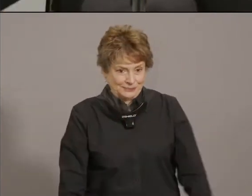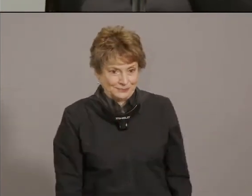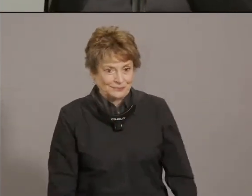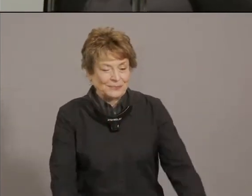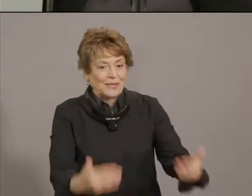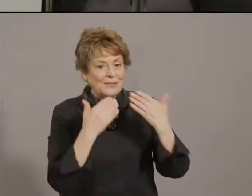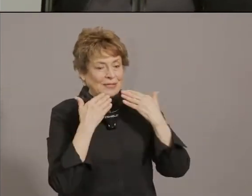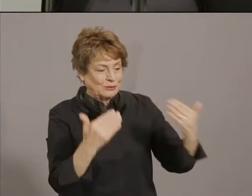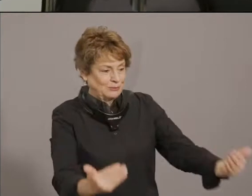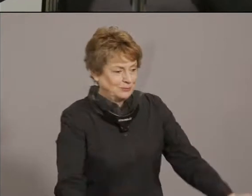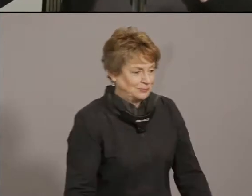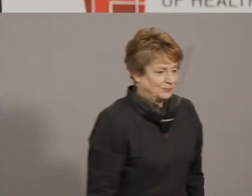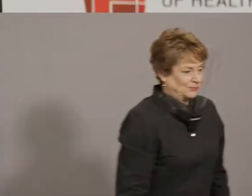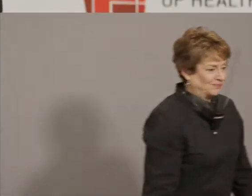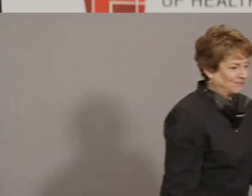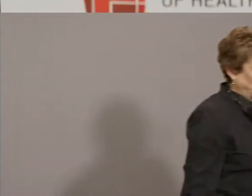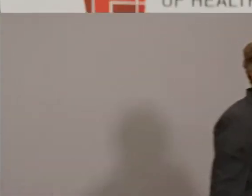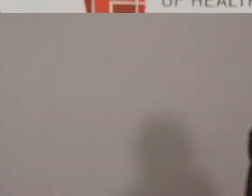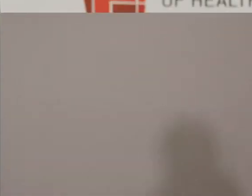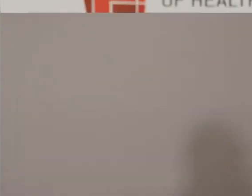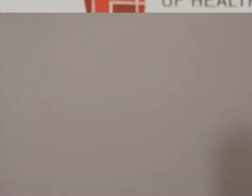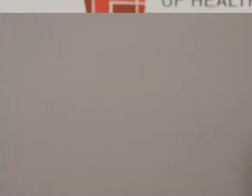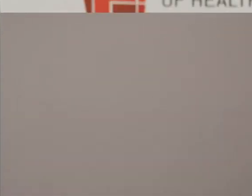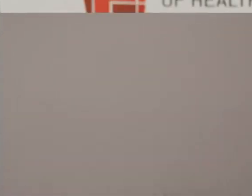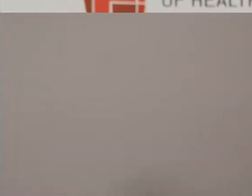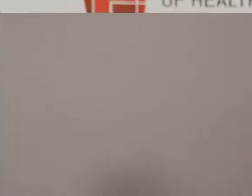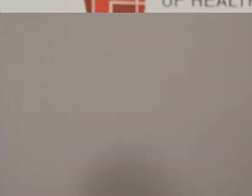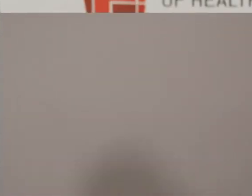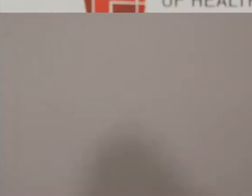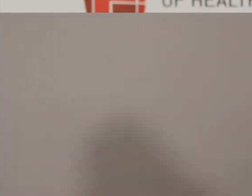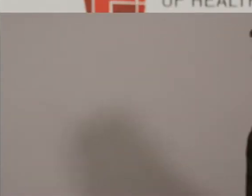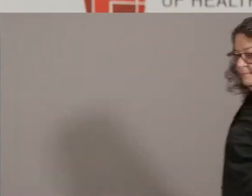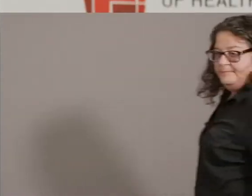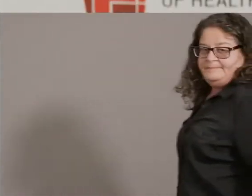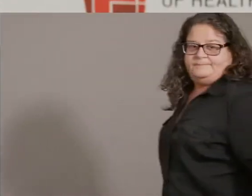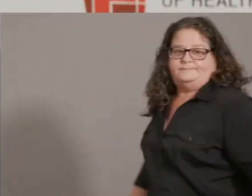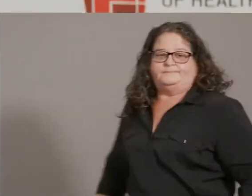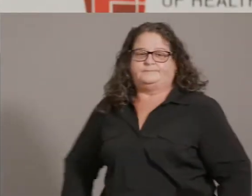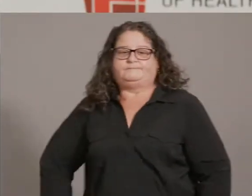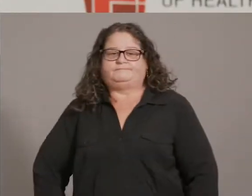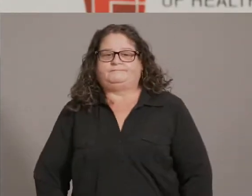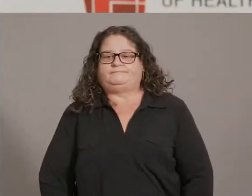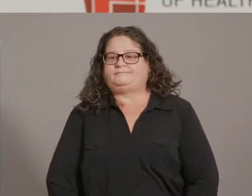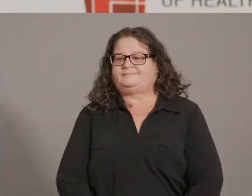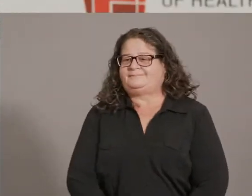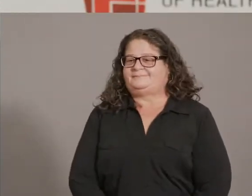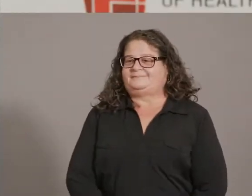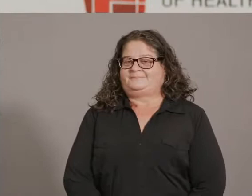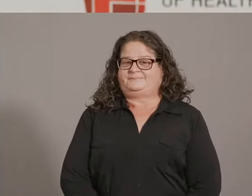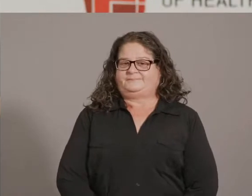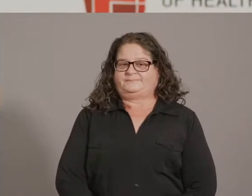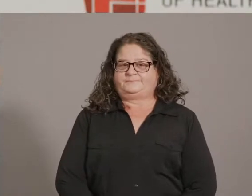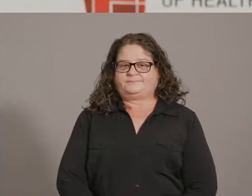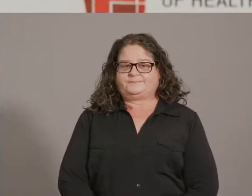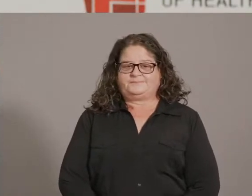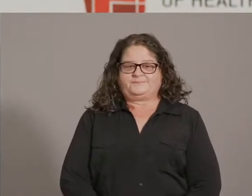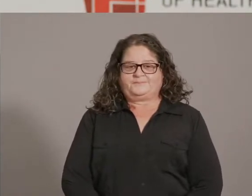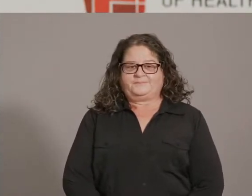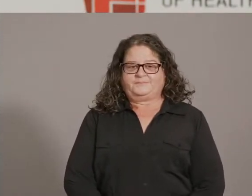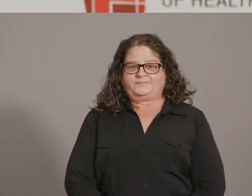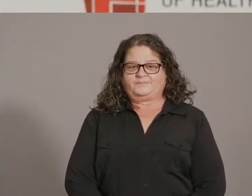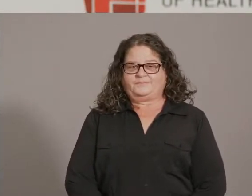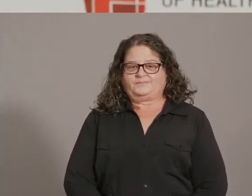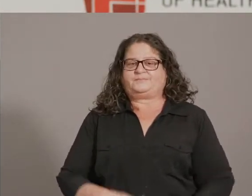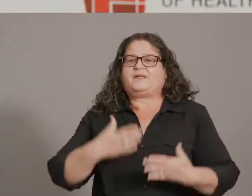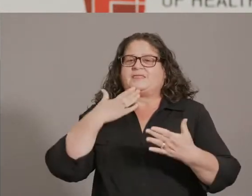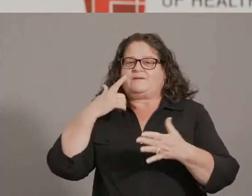first up is Cameron from Channel 15. Hi, Cameron. Hi, Dr. Chris. Thanks for taking people through that. Wanted to chat